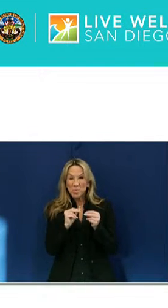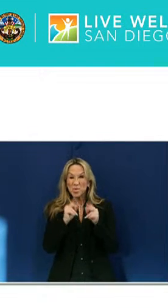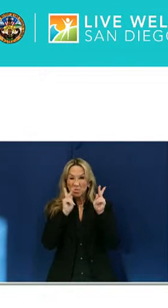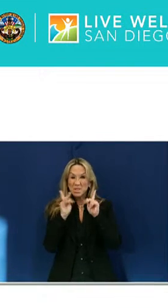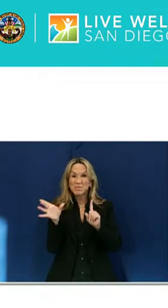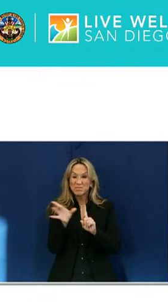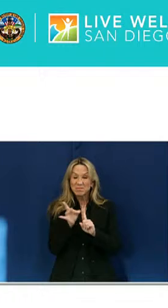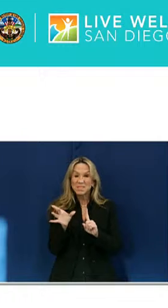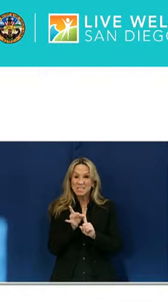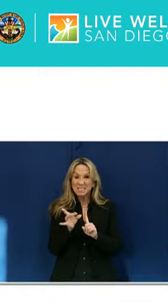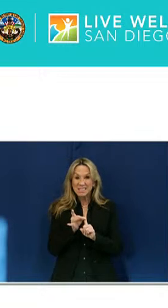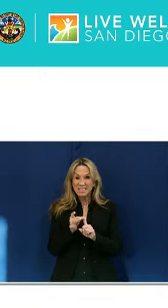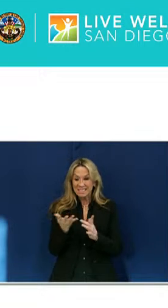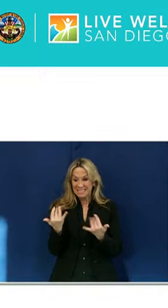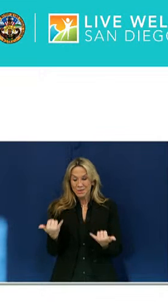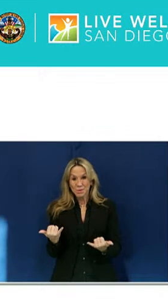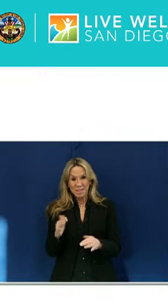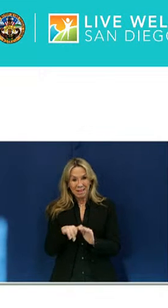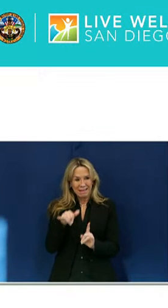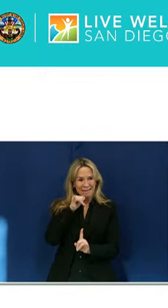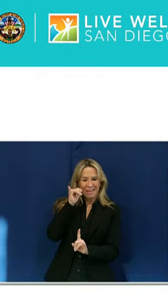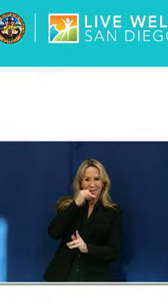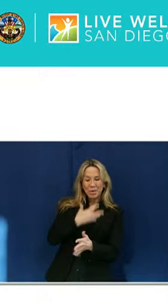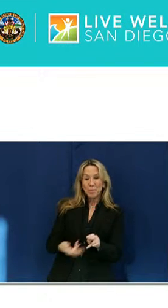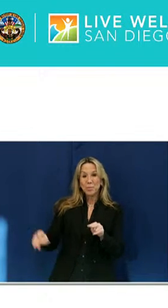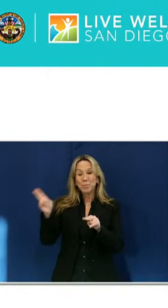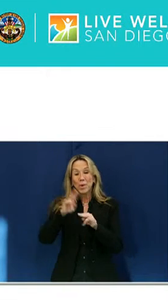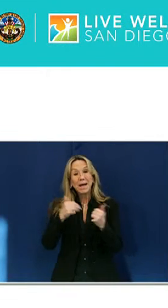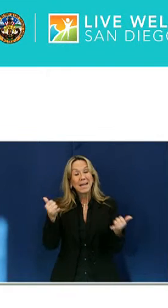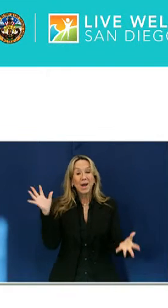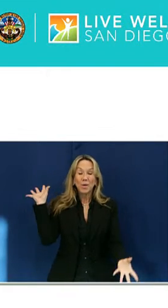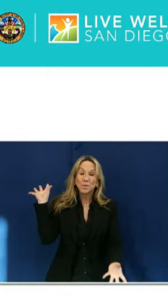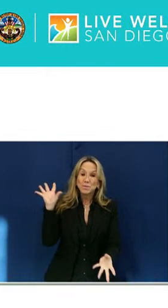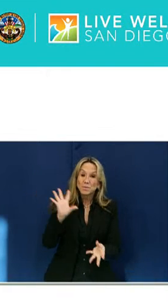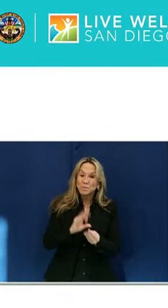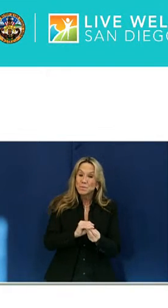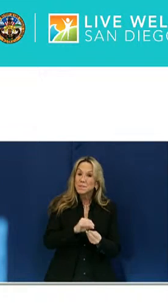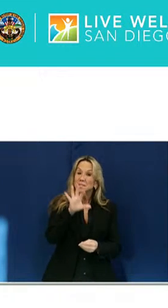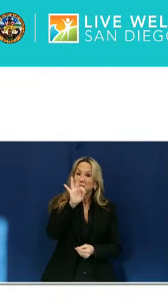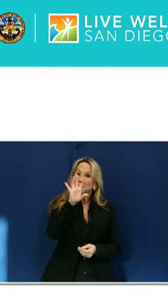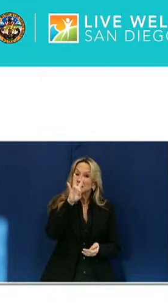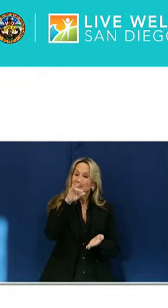cases than reported yesterday, bringing our local total to